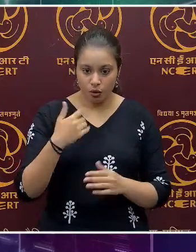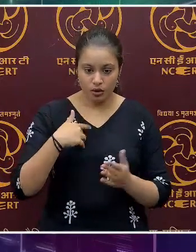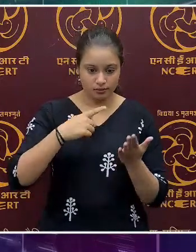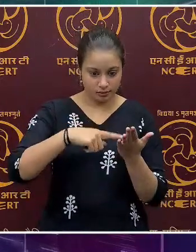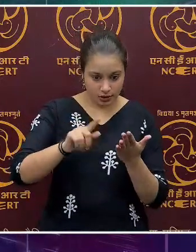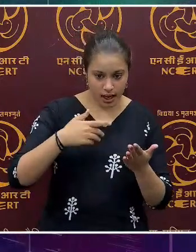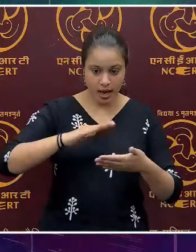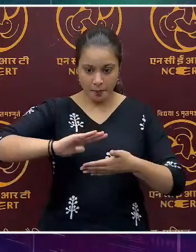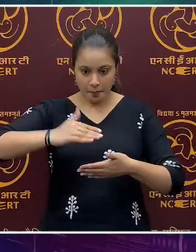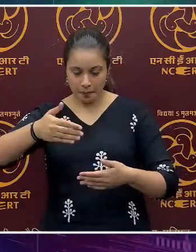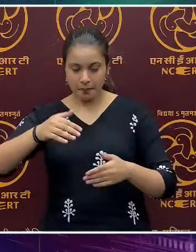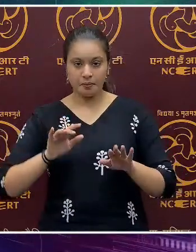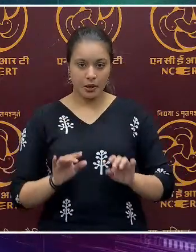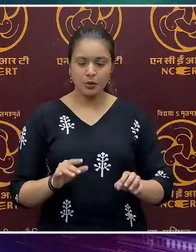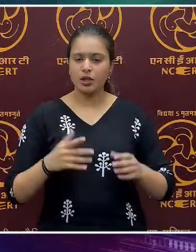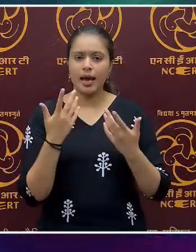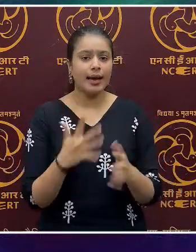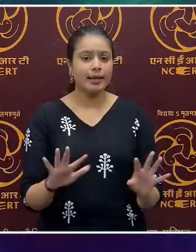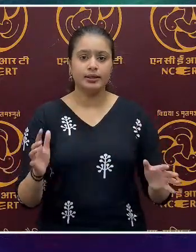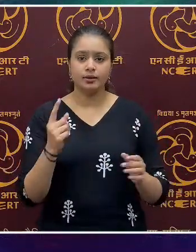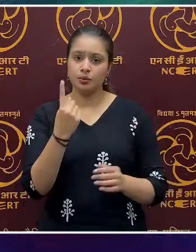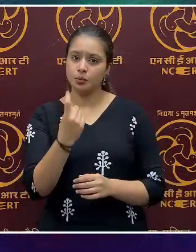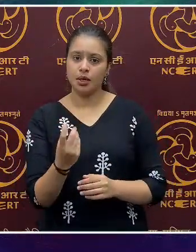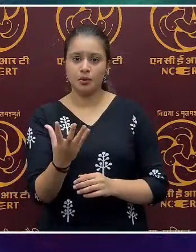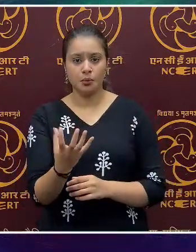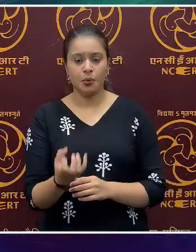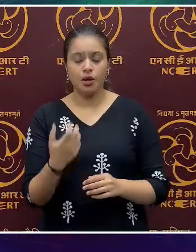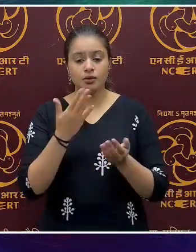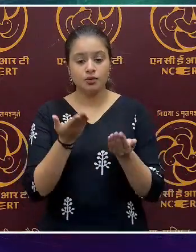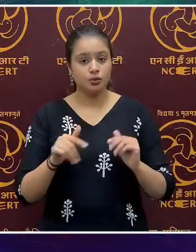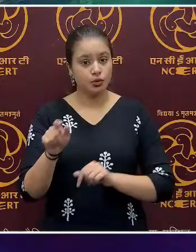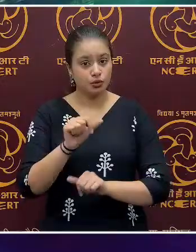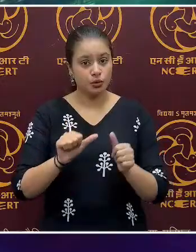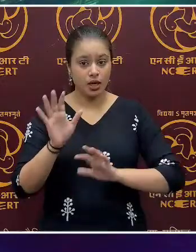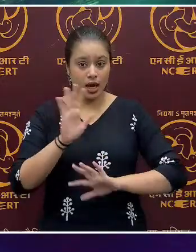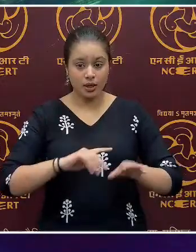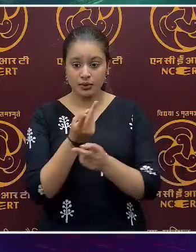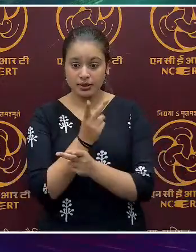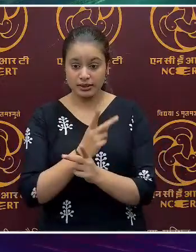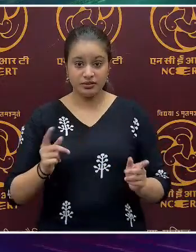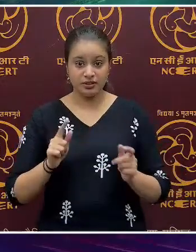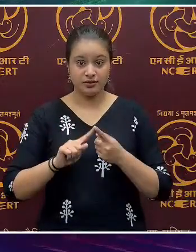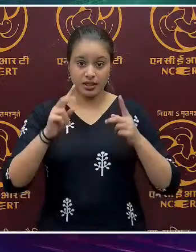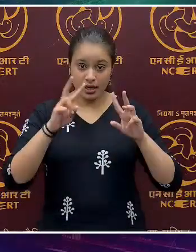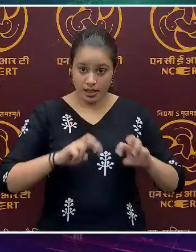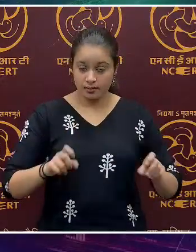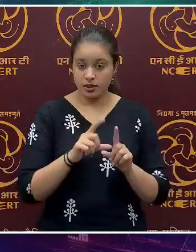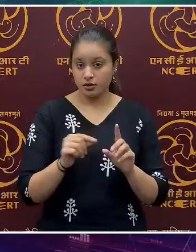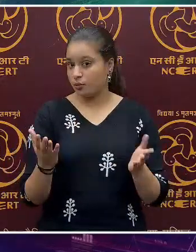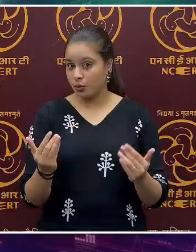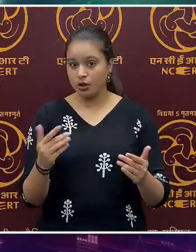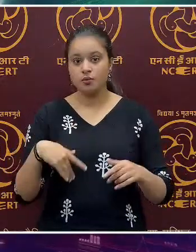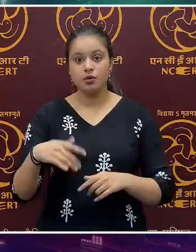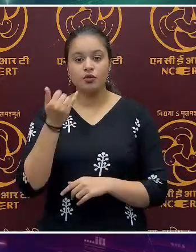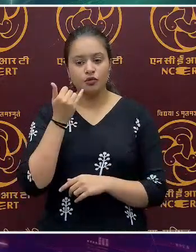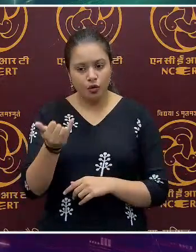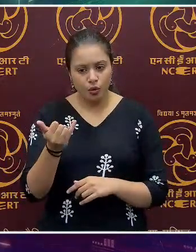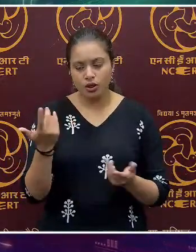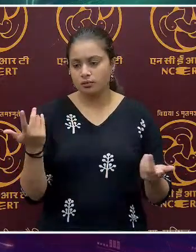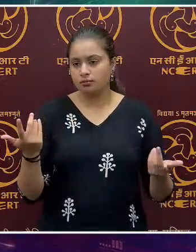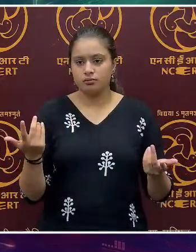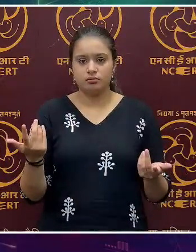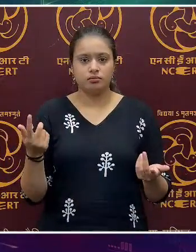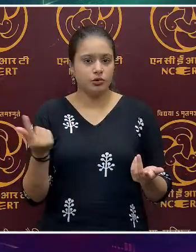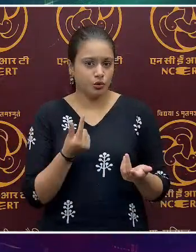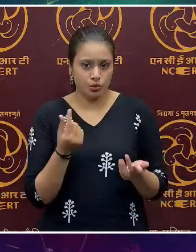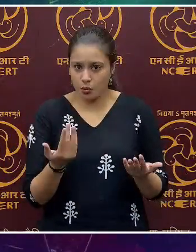tablets or computer, so that the student can perform their activity like the simulation things by using the mobile phone also